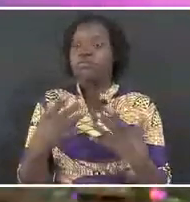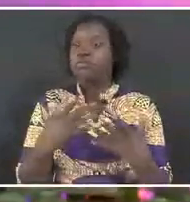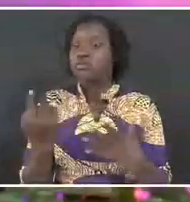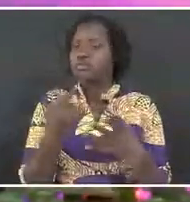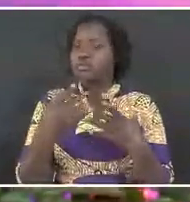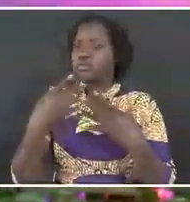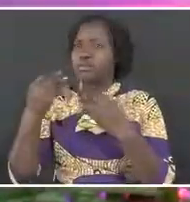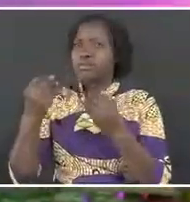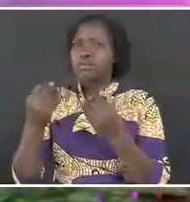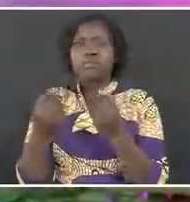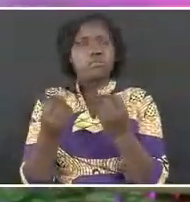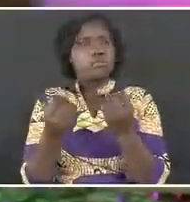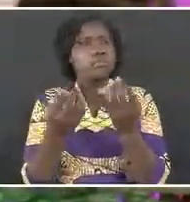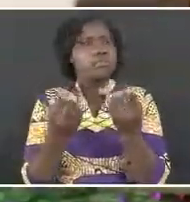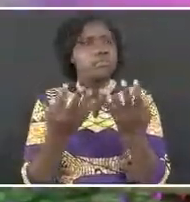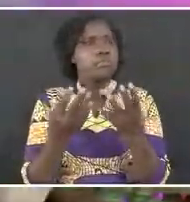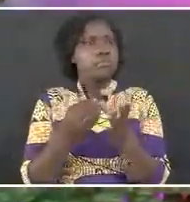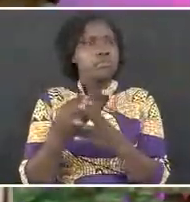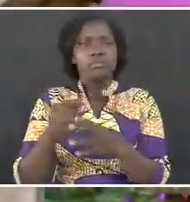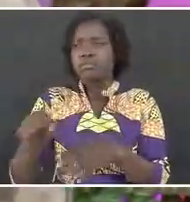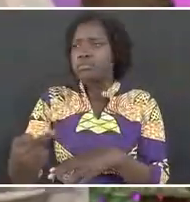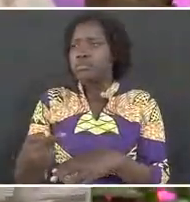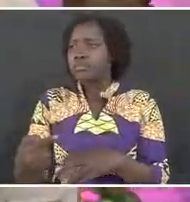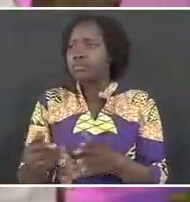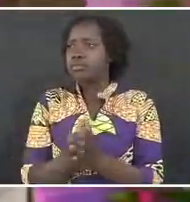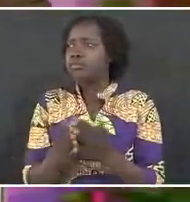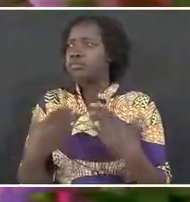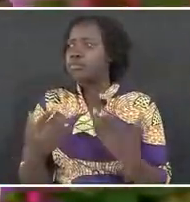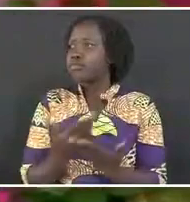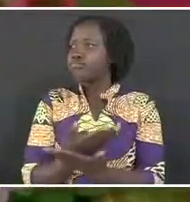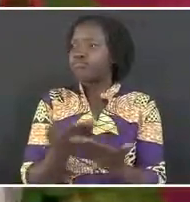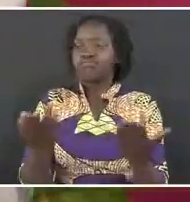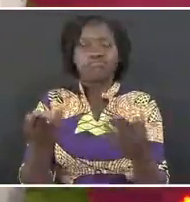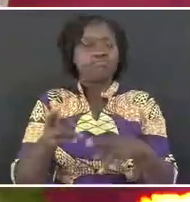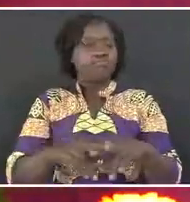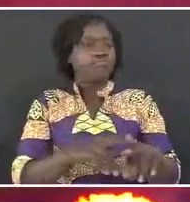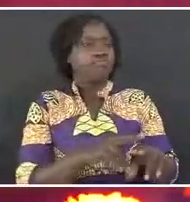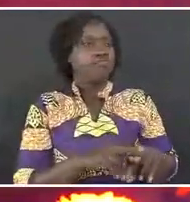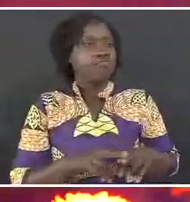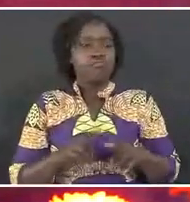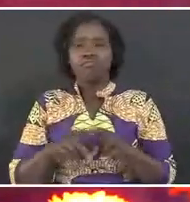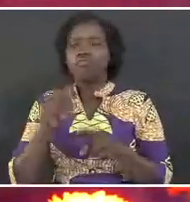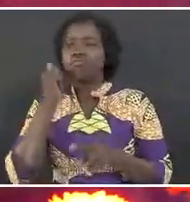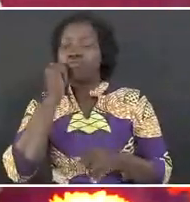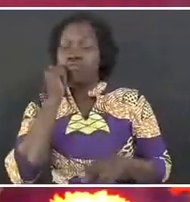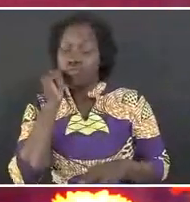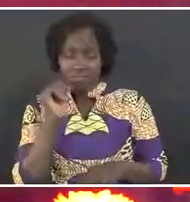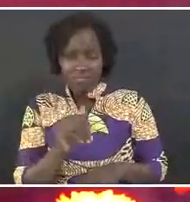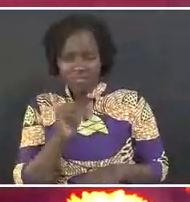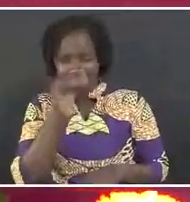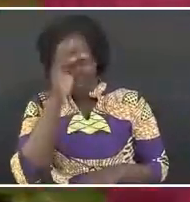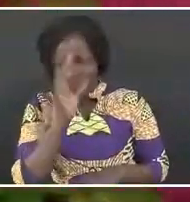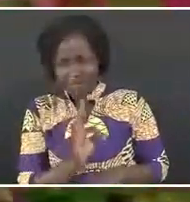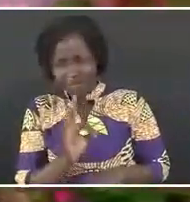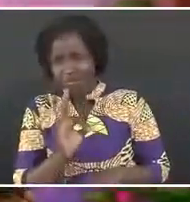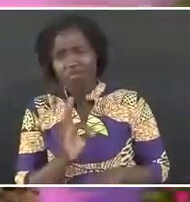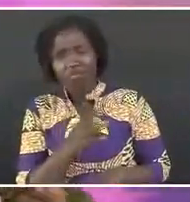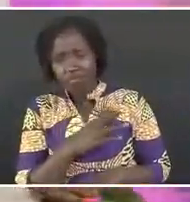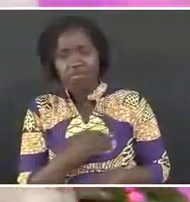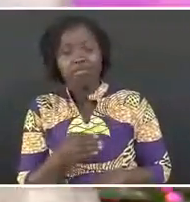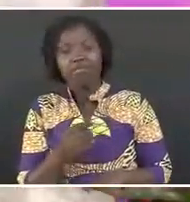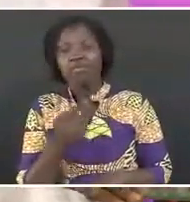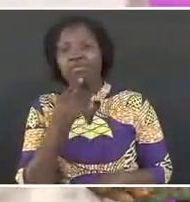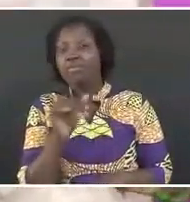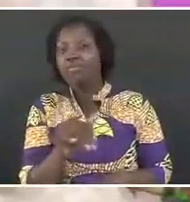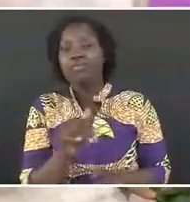and we are hundreds or even thousands of us seated here. It is sad. It is serious. And we are